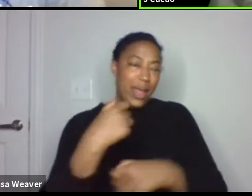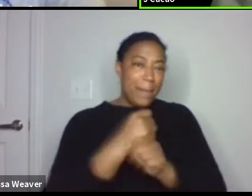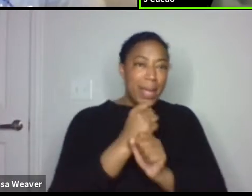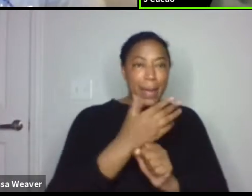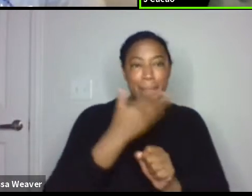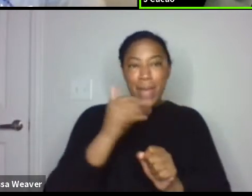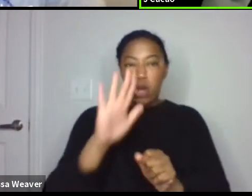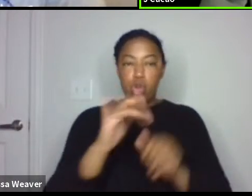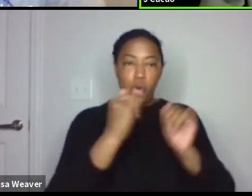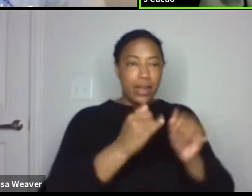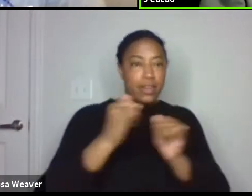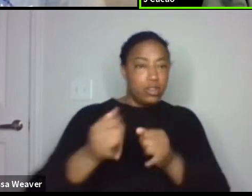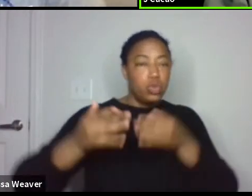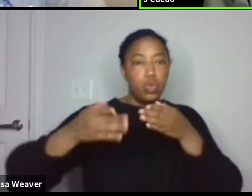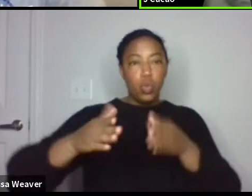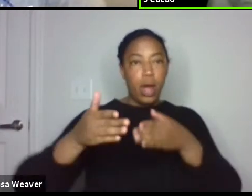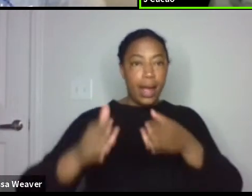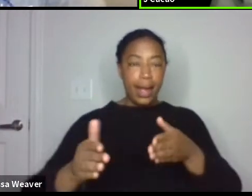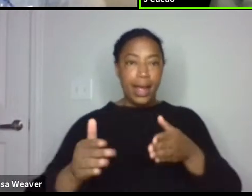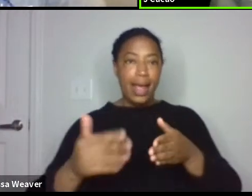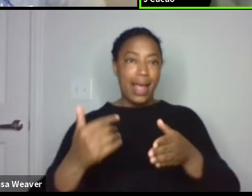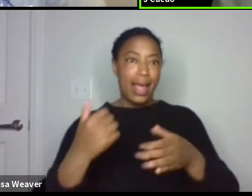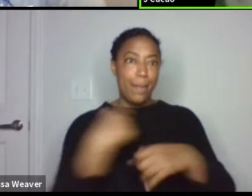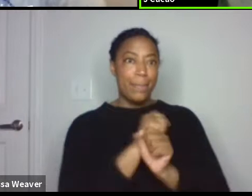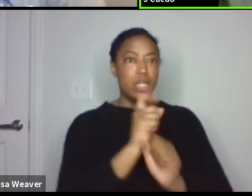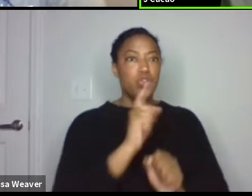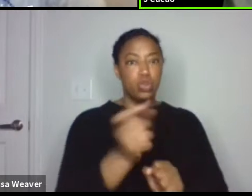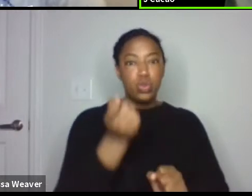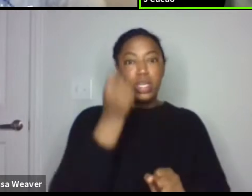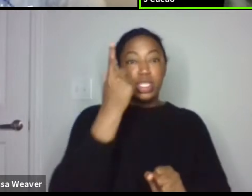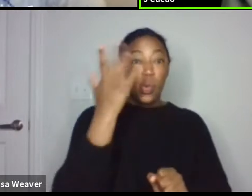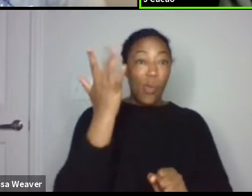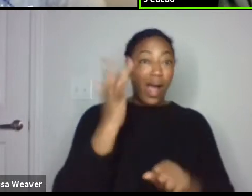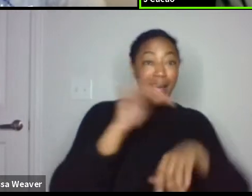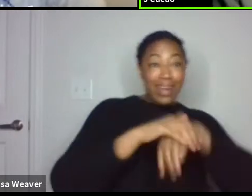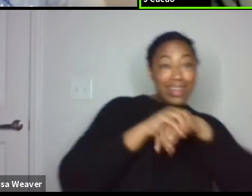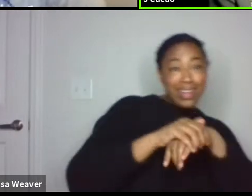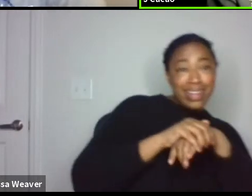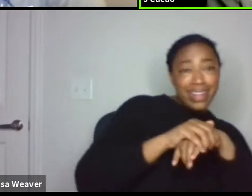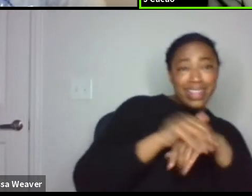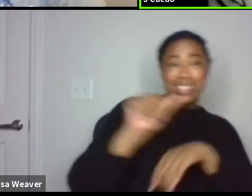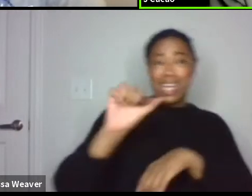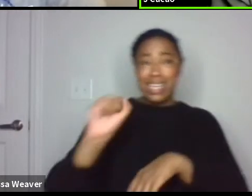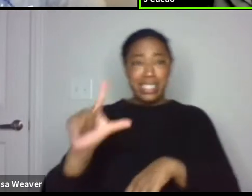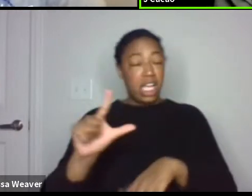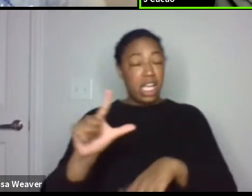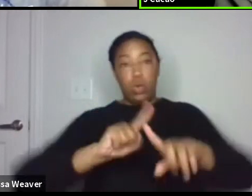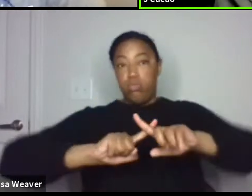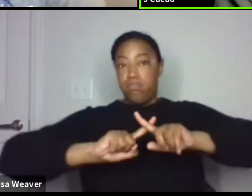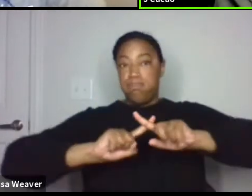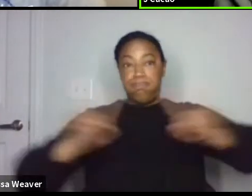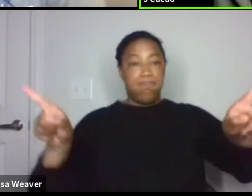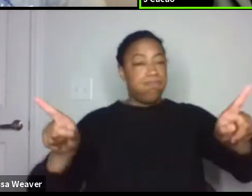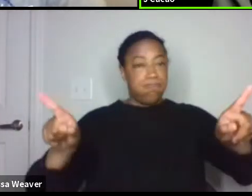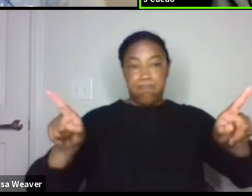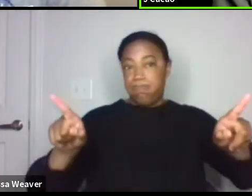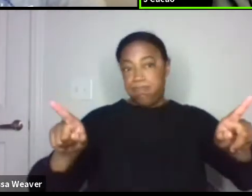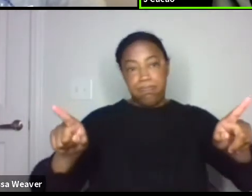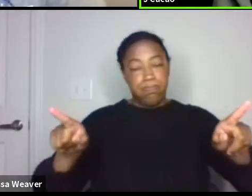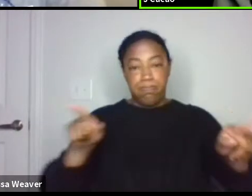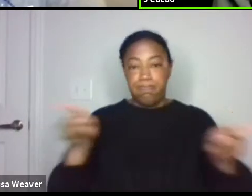individual way, and you got to have it make sense, because the English structure and the ASL structure are two totally different things. You know what I mean?